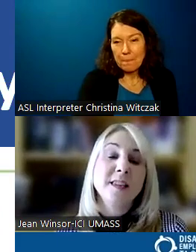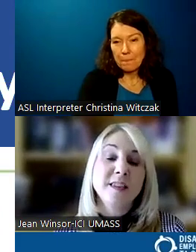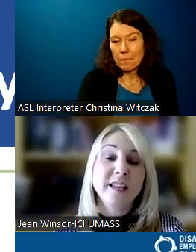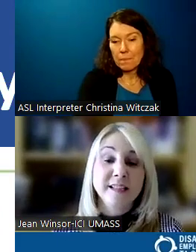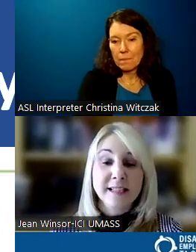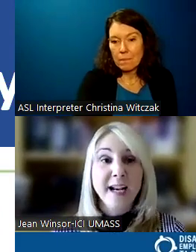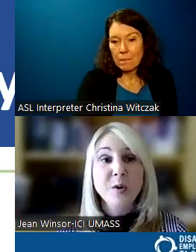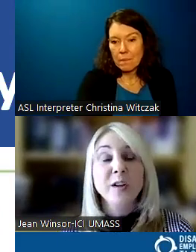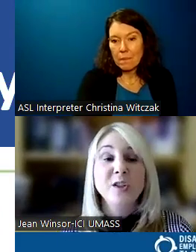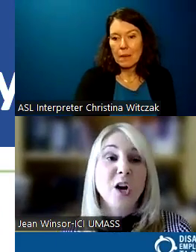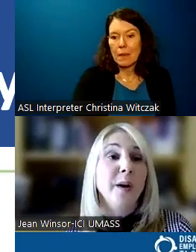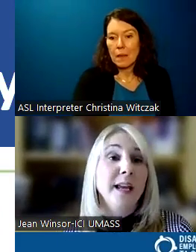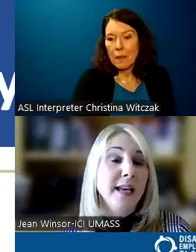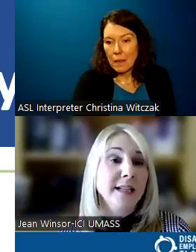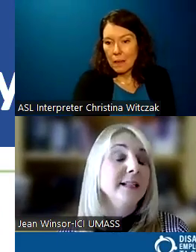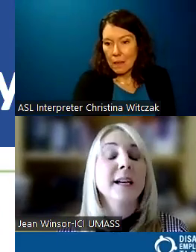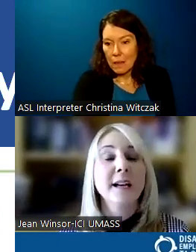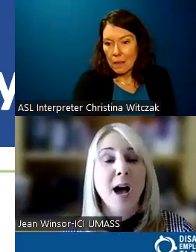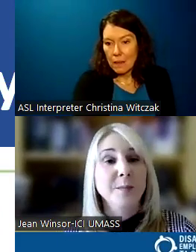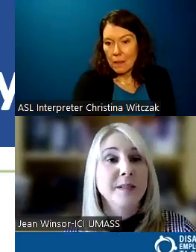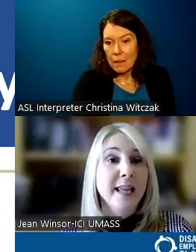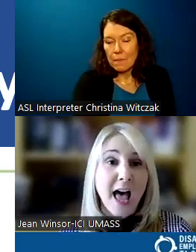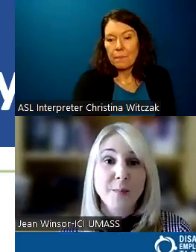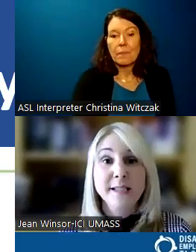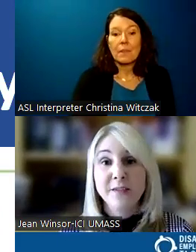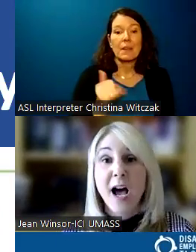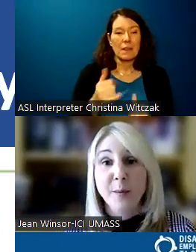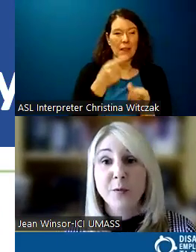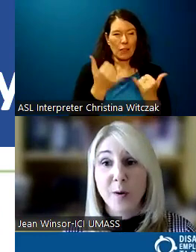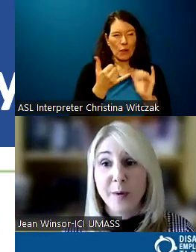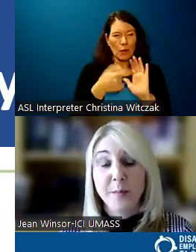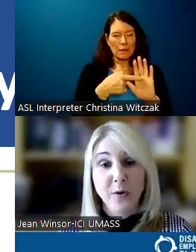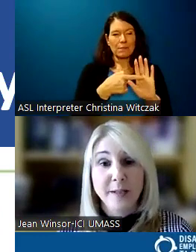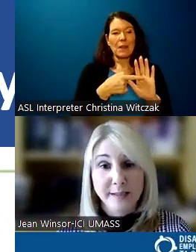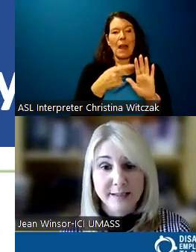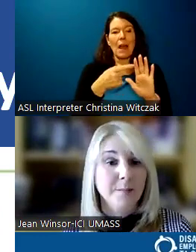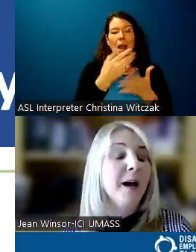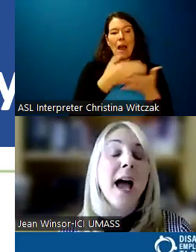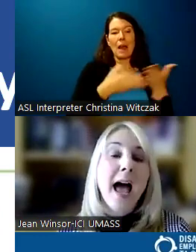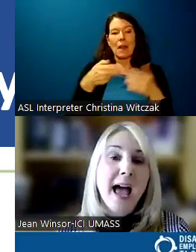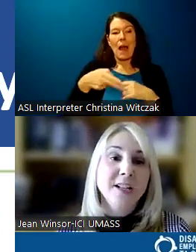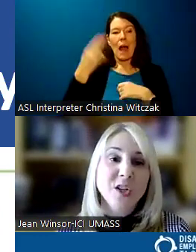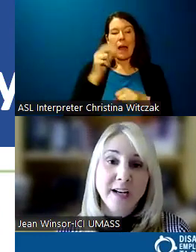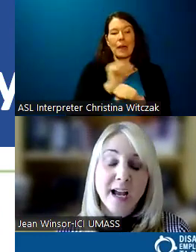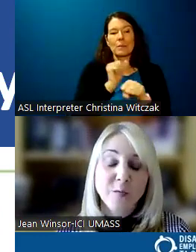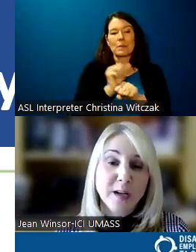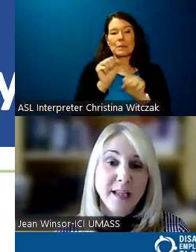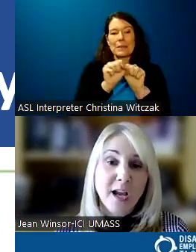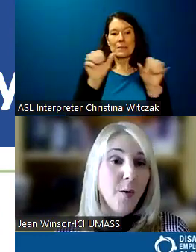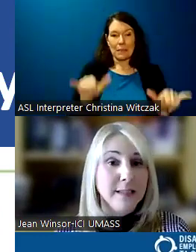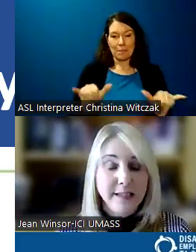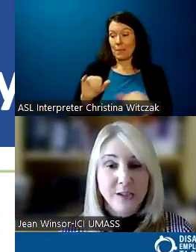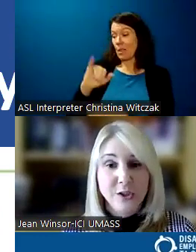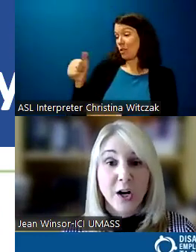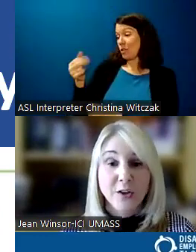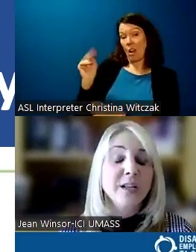So the slide I'm currently showing is the elements of the high-performing employment system. And John and I really